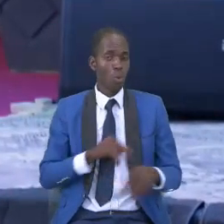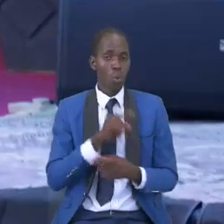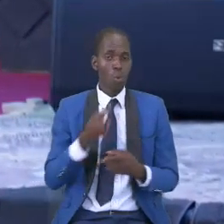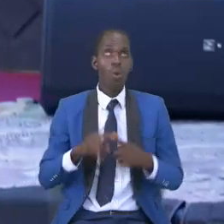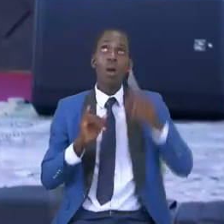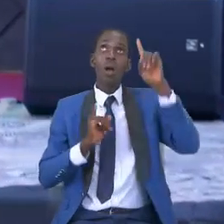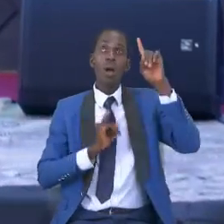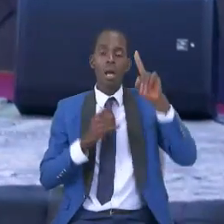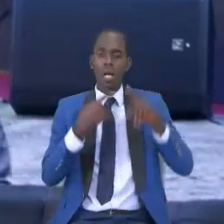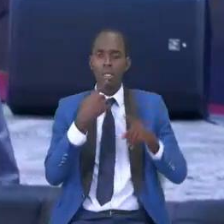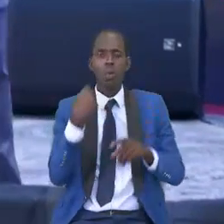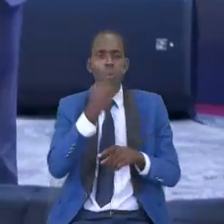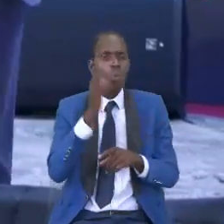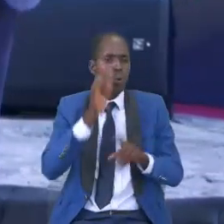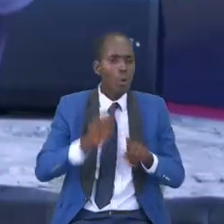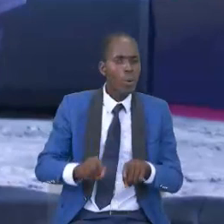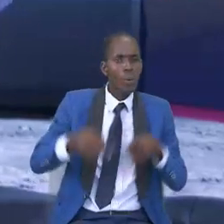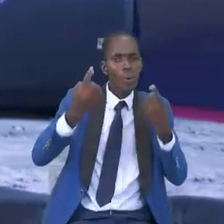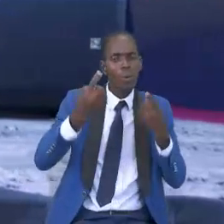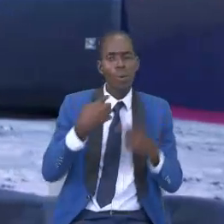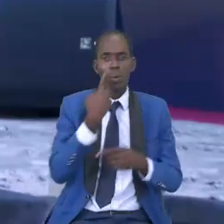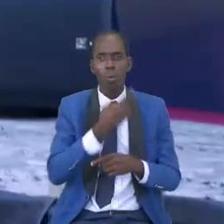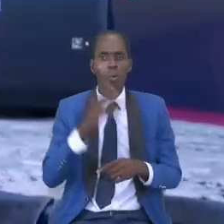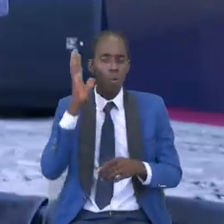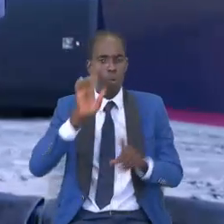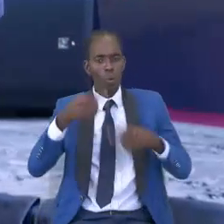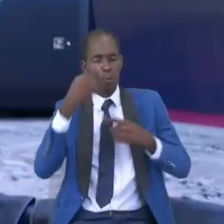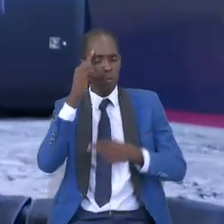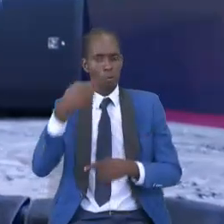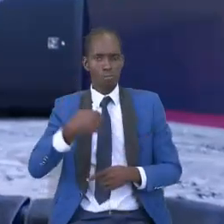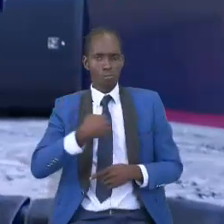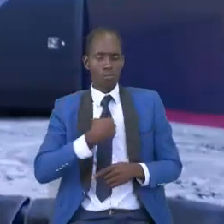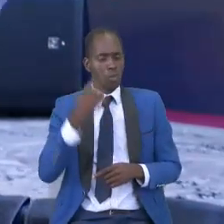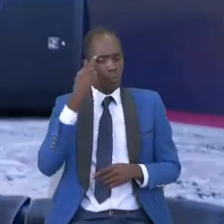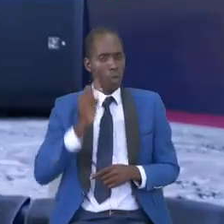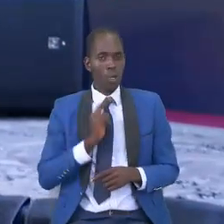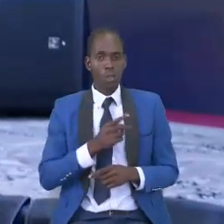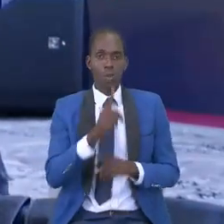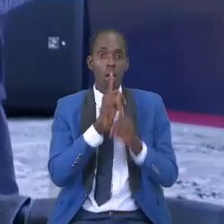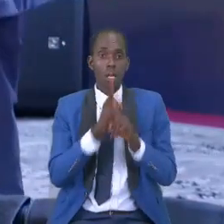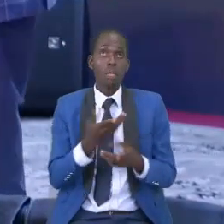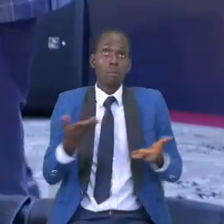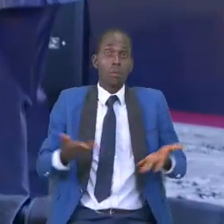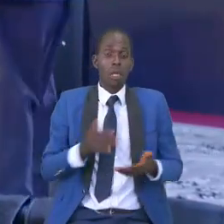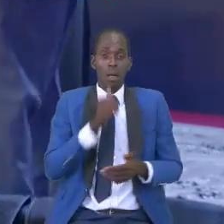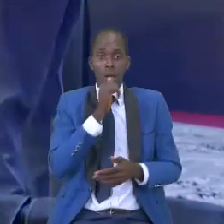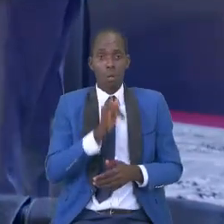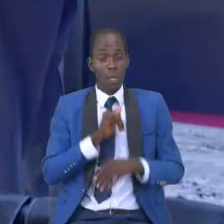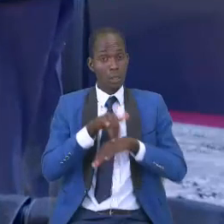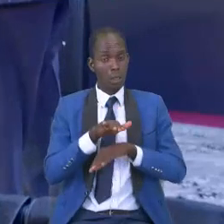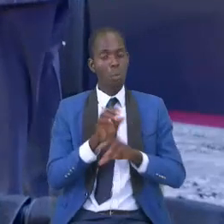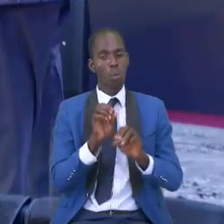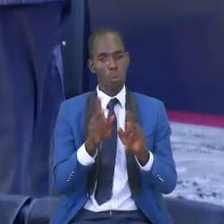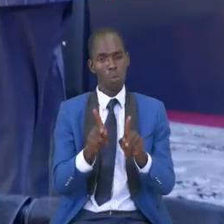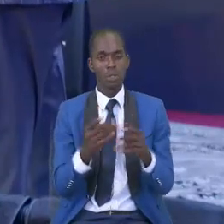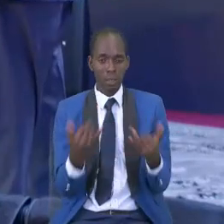who will go for me, or who will go for us? You said, here am I, send me. All right, you are